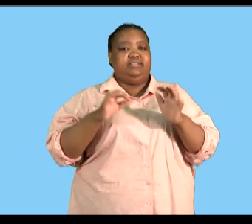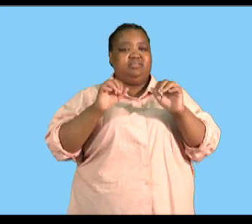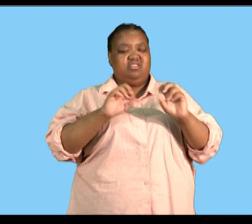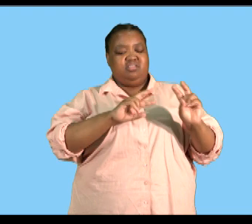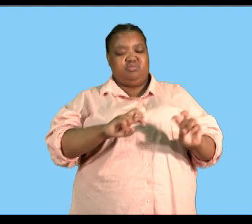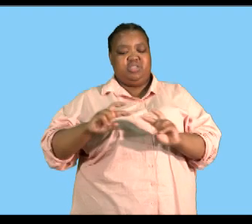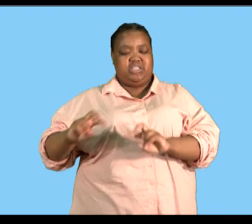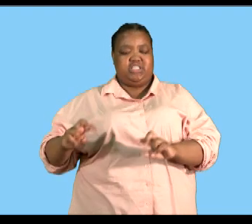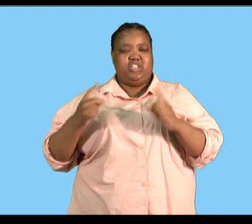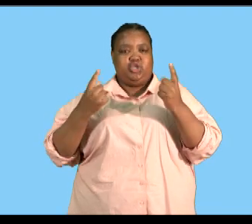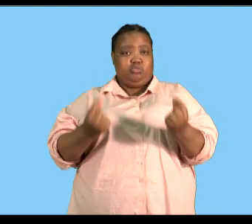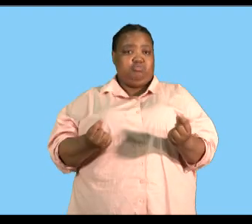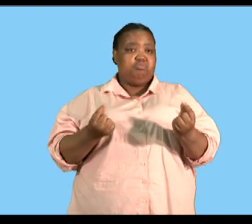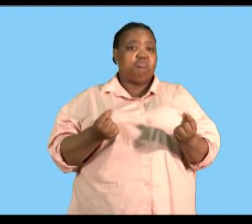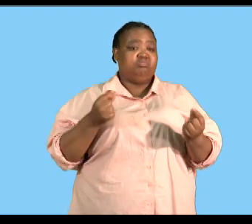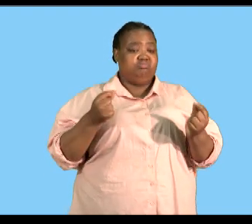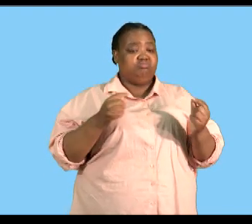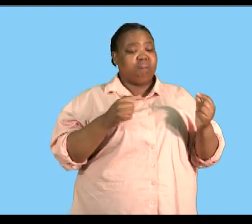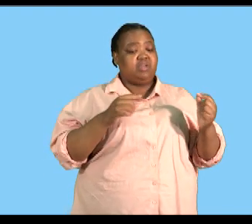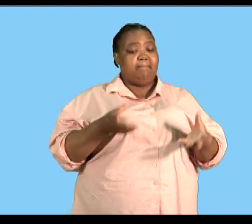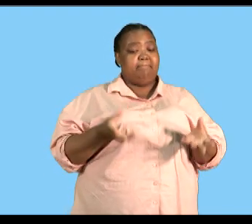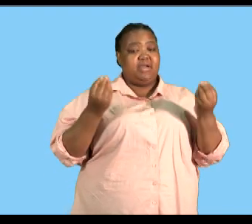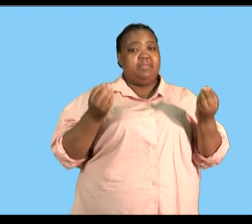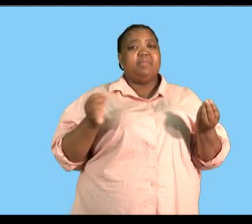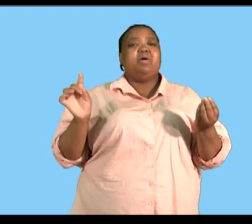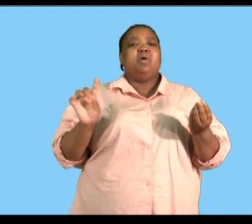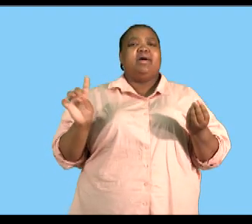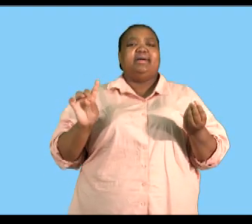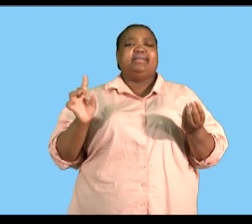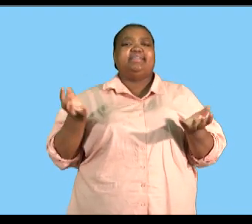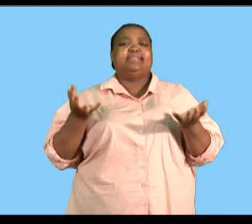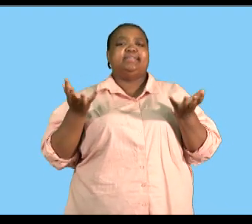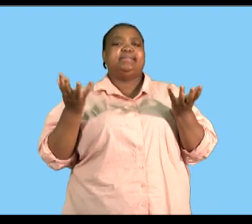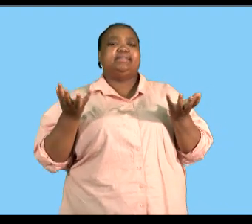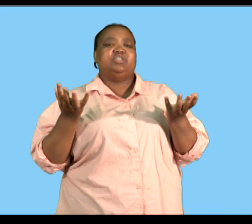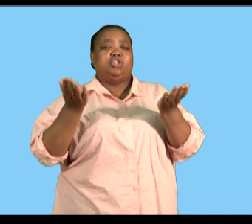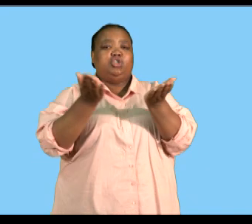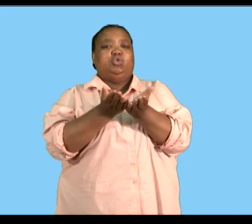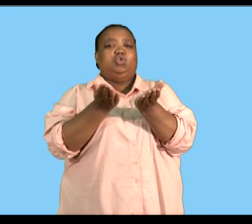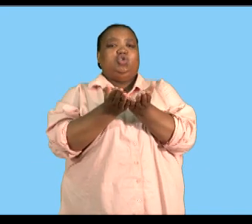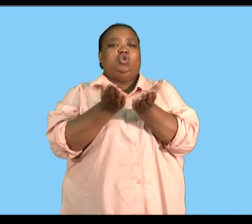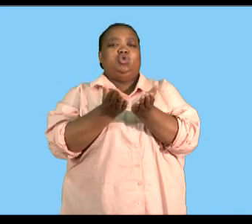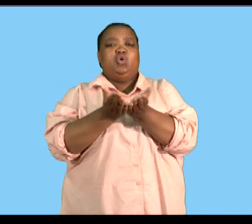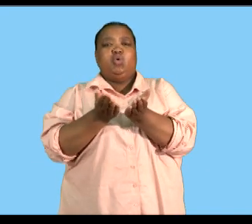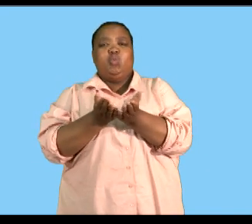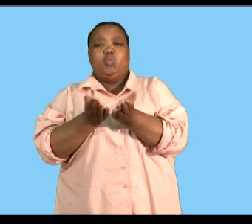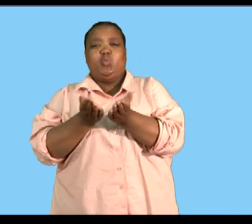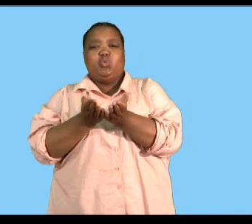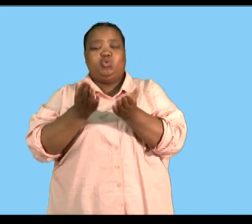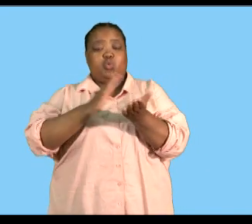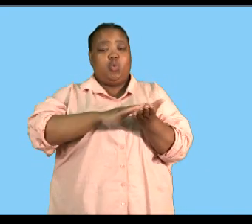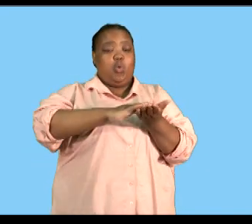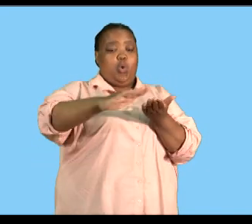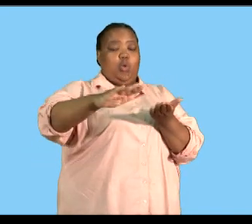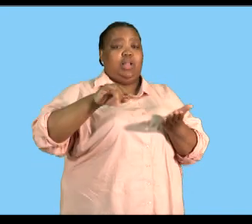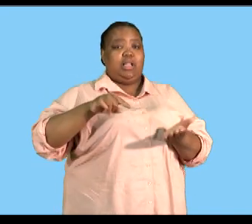some research, they found out that there will be a charge for using the school wall. Some of